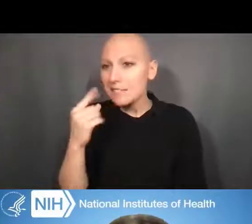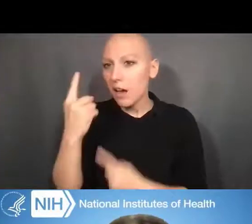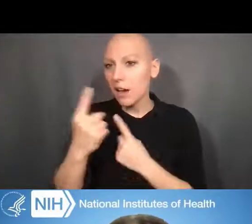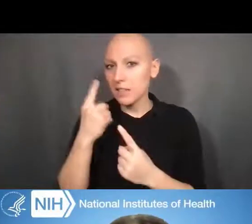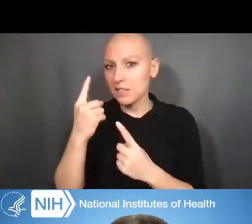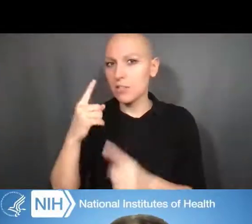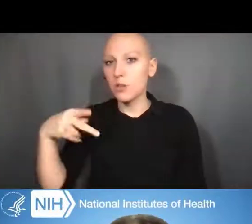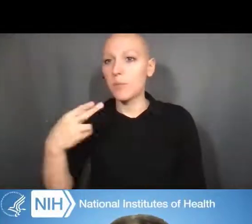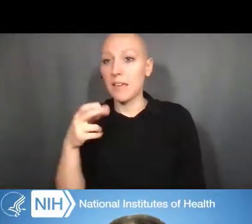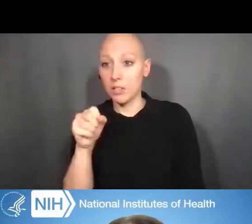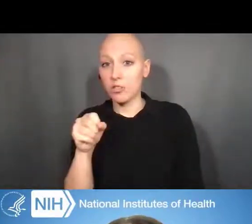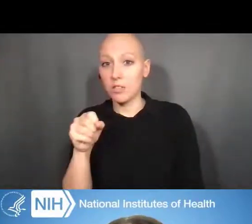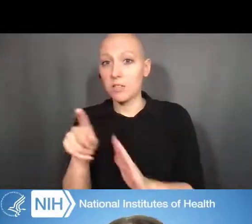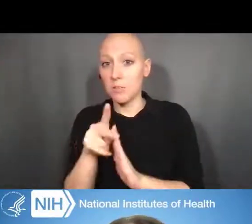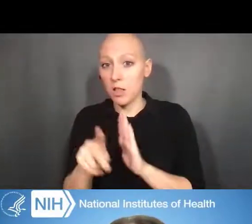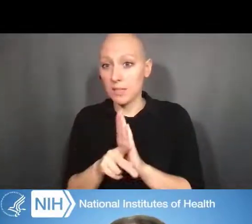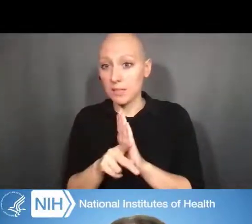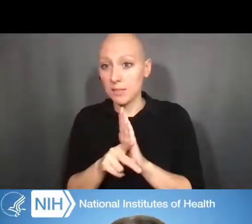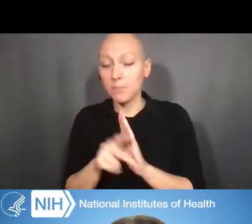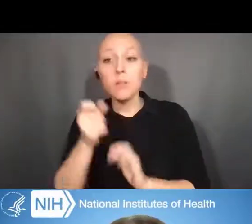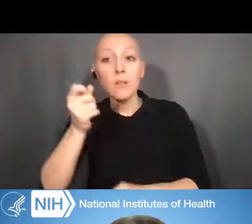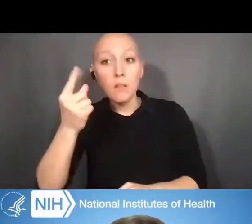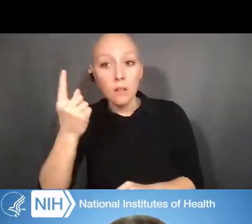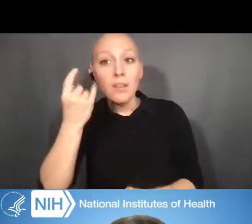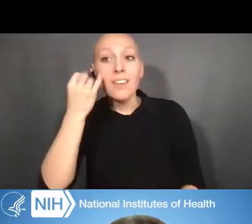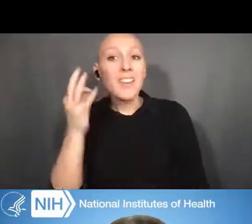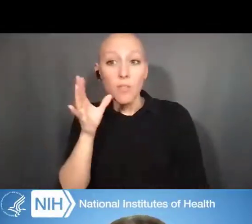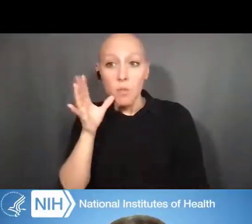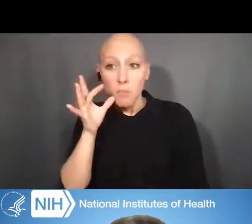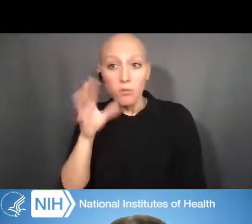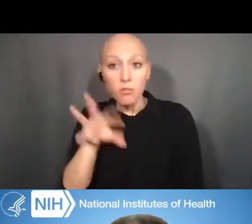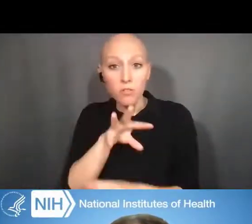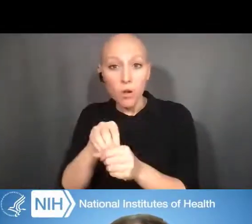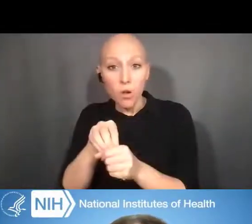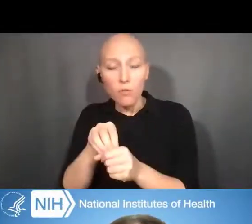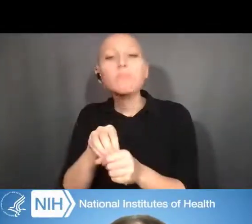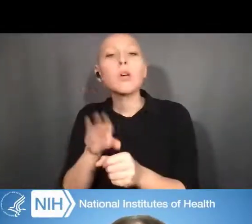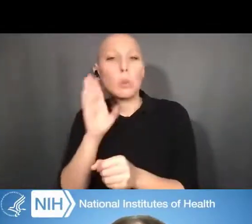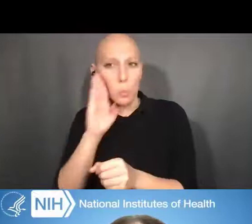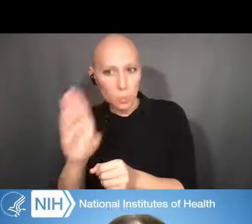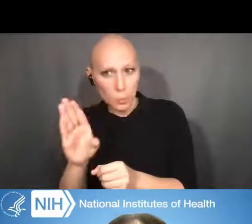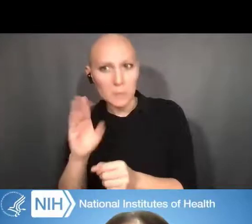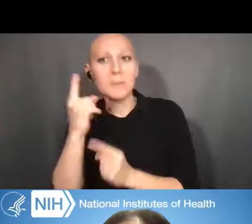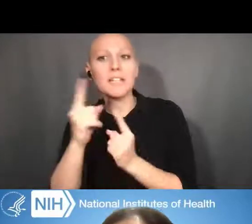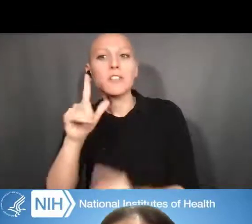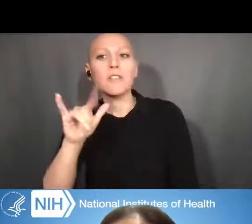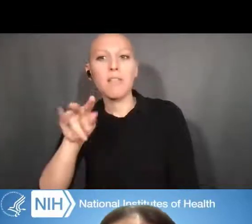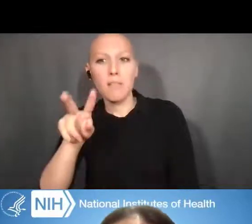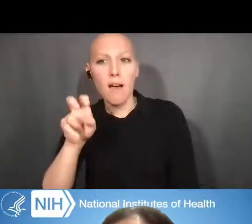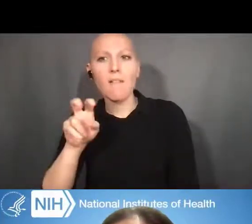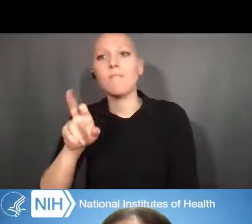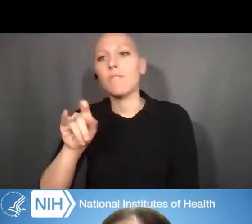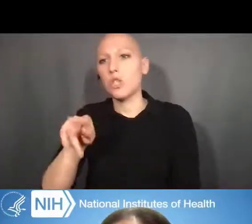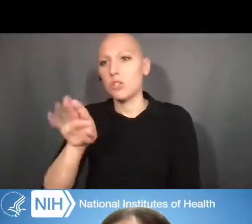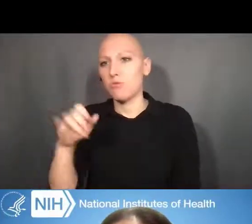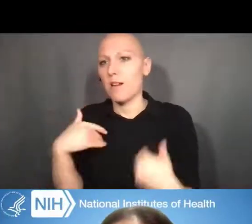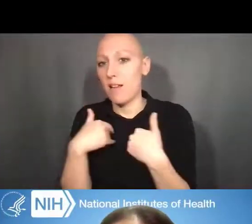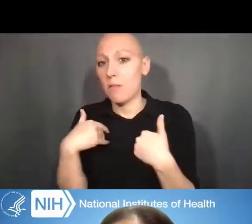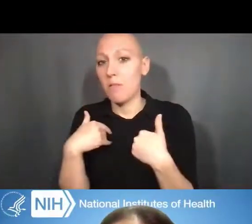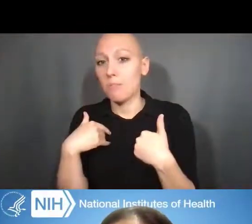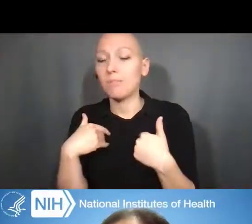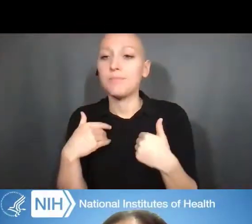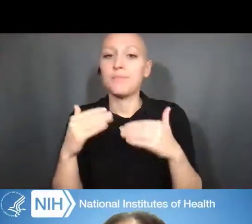was involved in this study, it would also be considered vertebrate animal study. Goat antibodies. As I